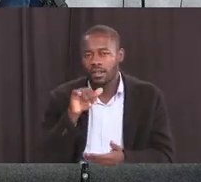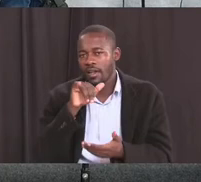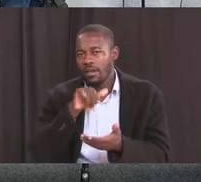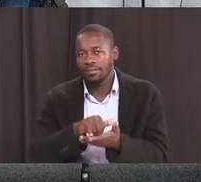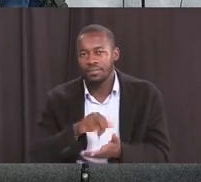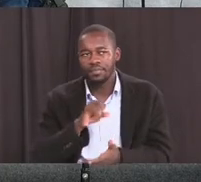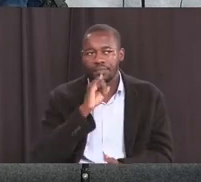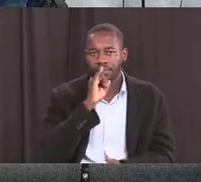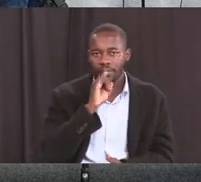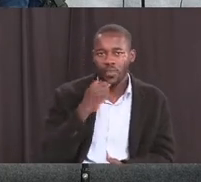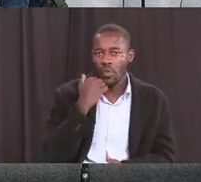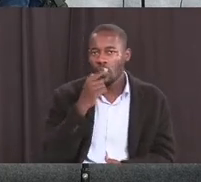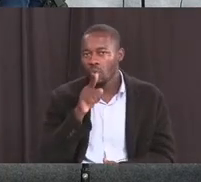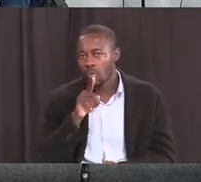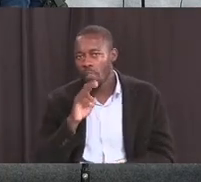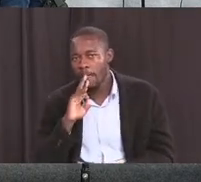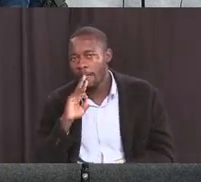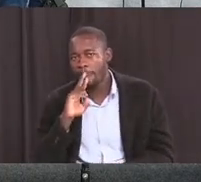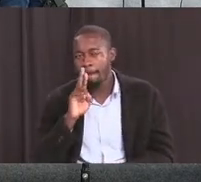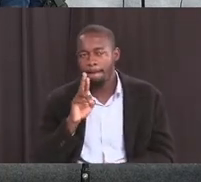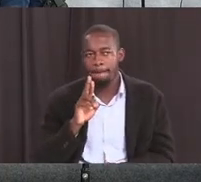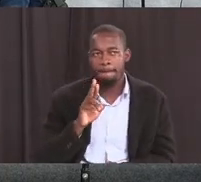who you are.